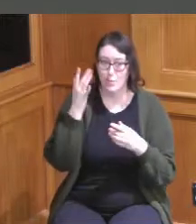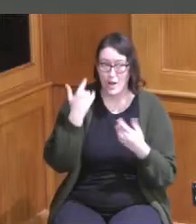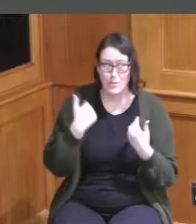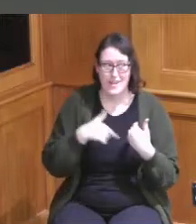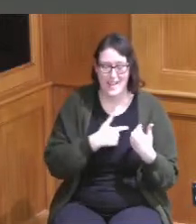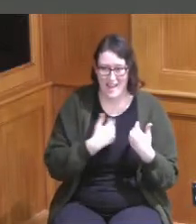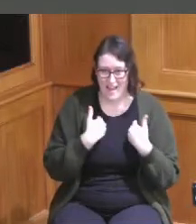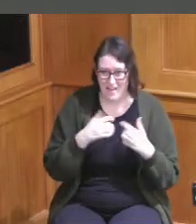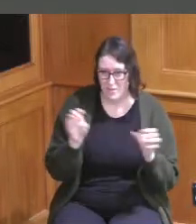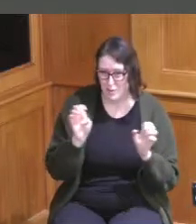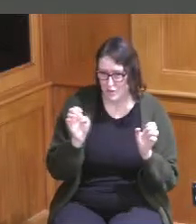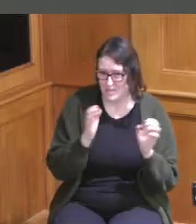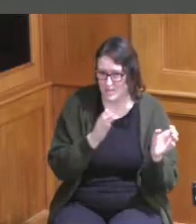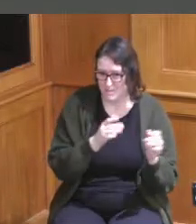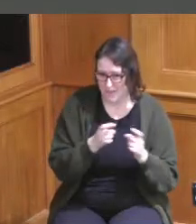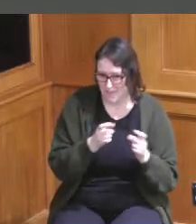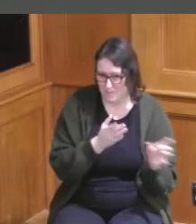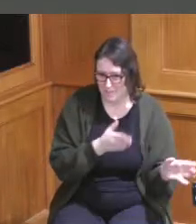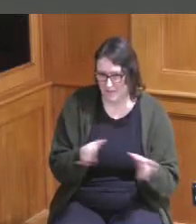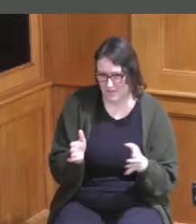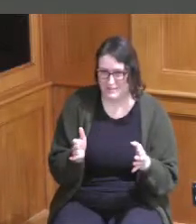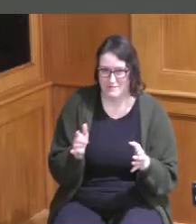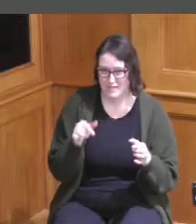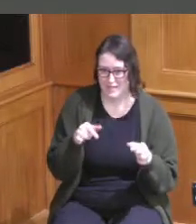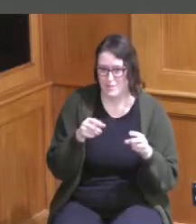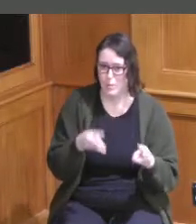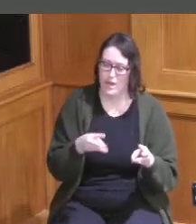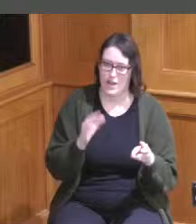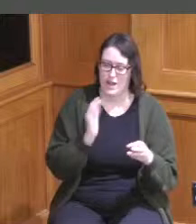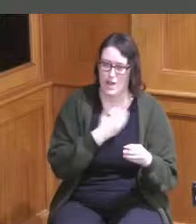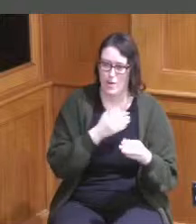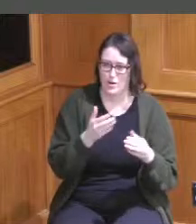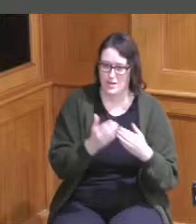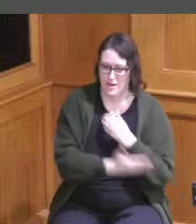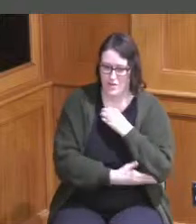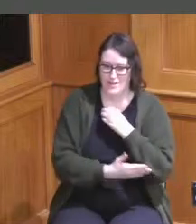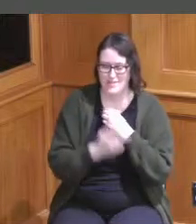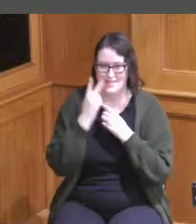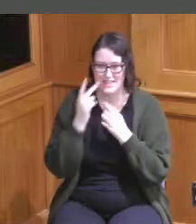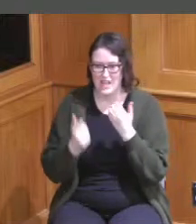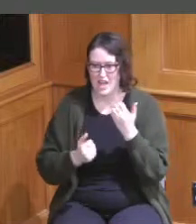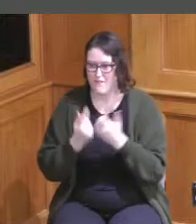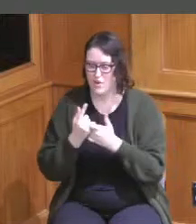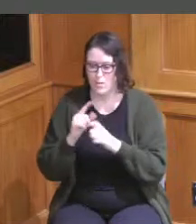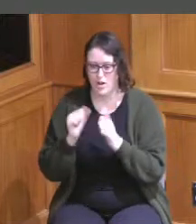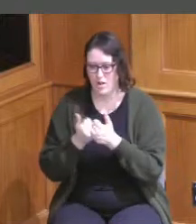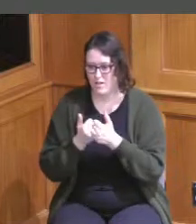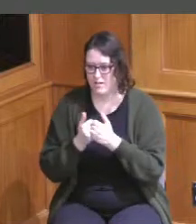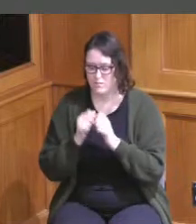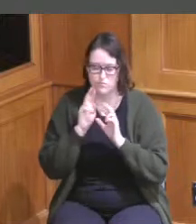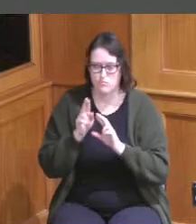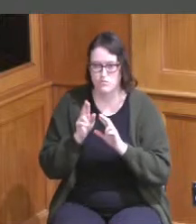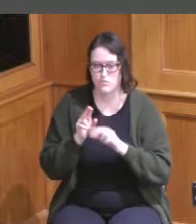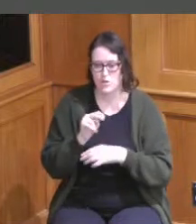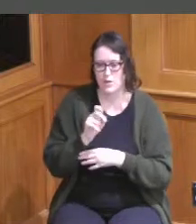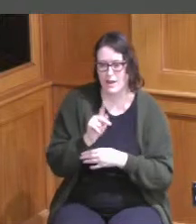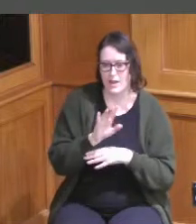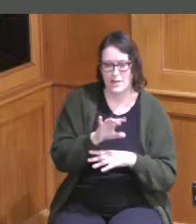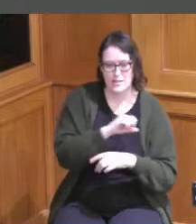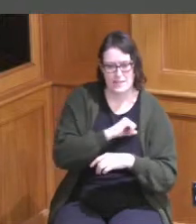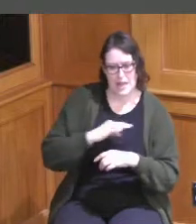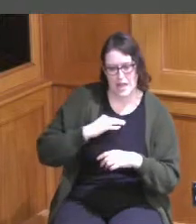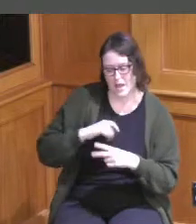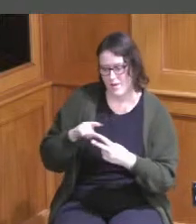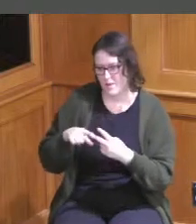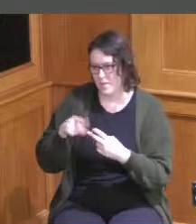county the way we do. To see all of these agencies come together, whether it's Nick's staff